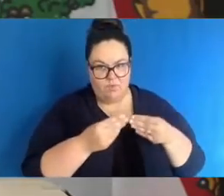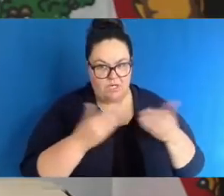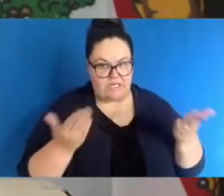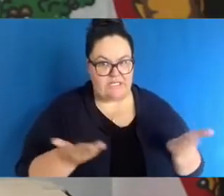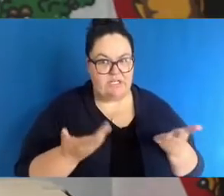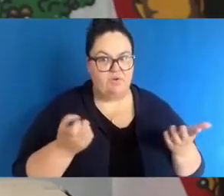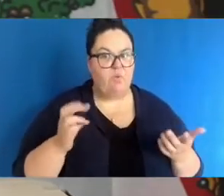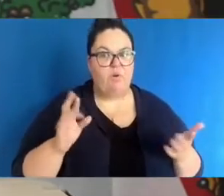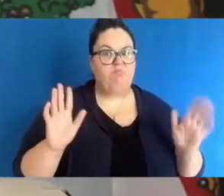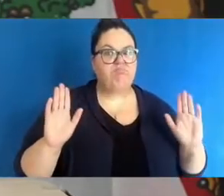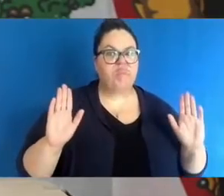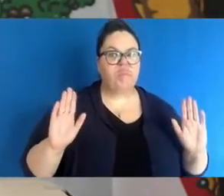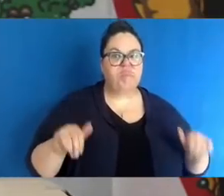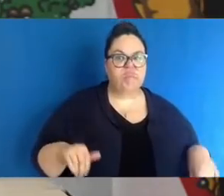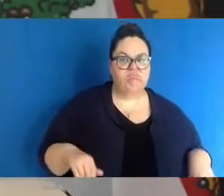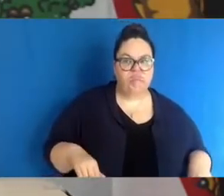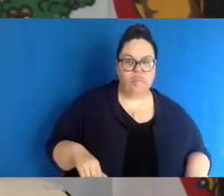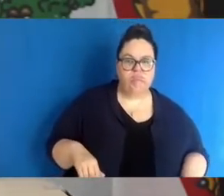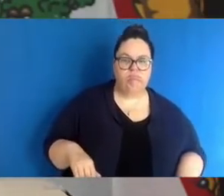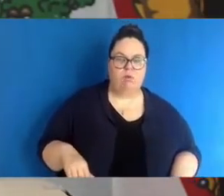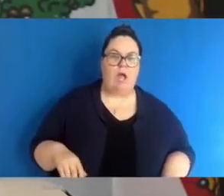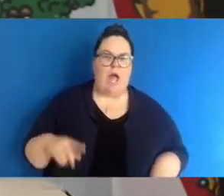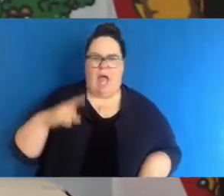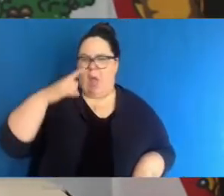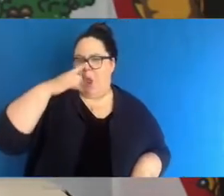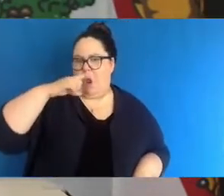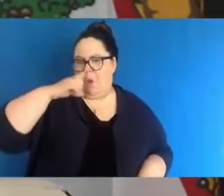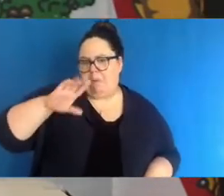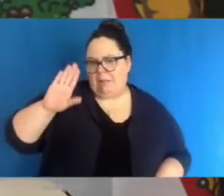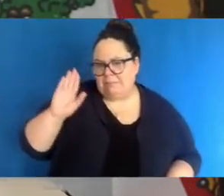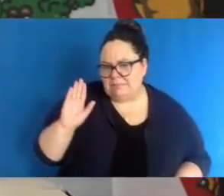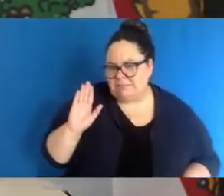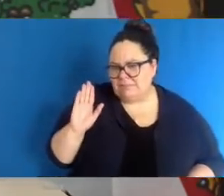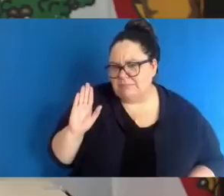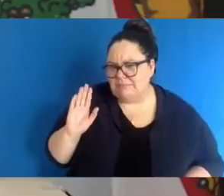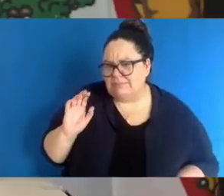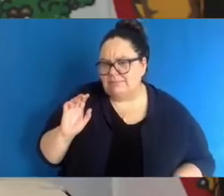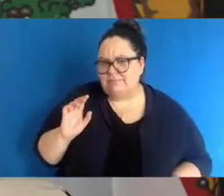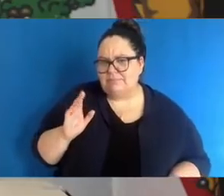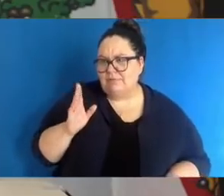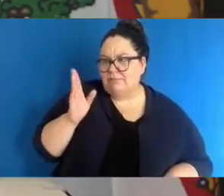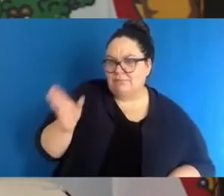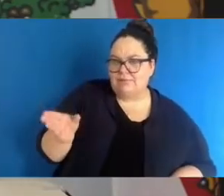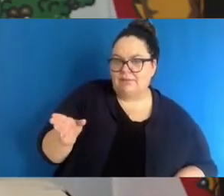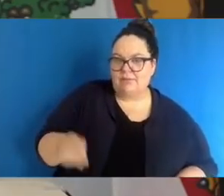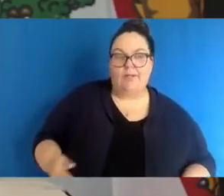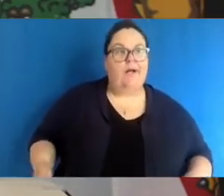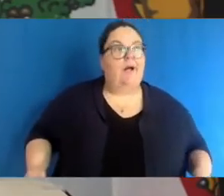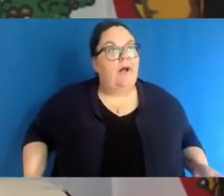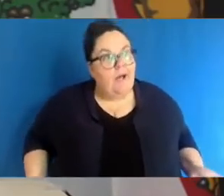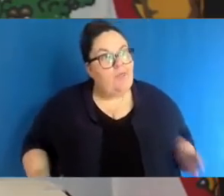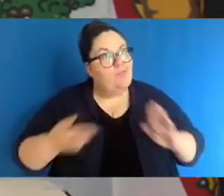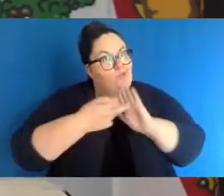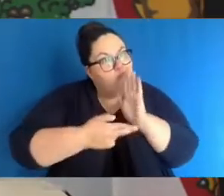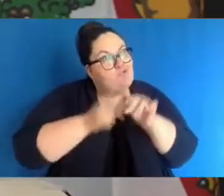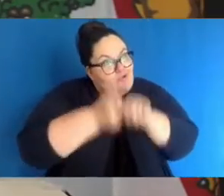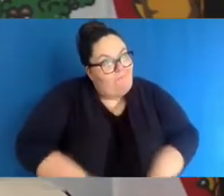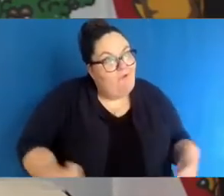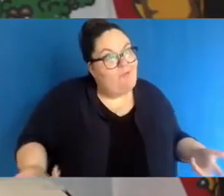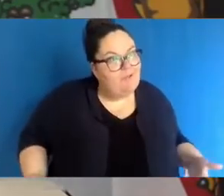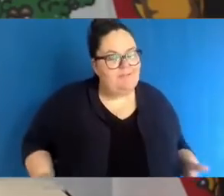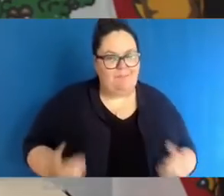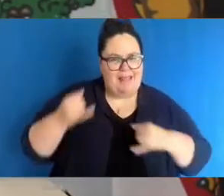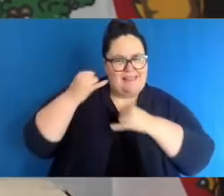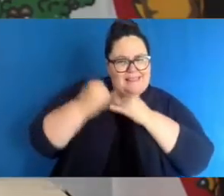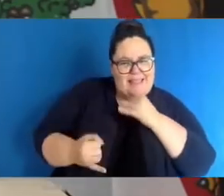or Wayne? Sure. If I could, I don't know if it's going to the Premier. You're breaking all protocol, but I go know. ahead. That's fine. Yes. This will be my